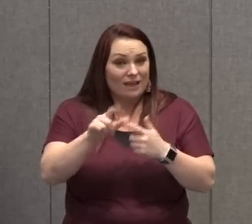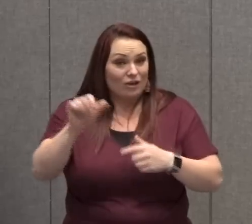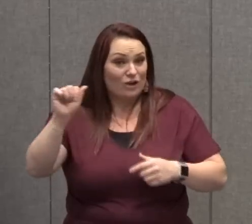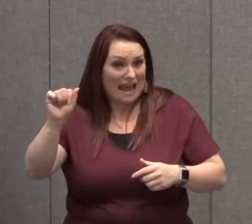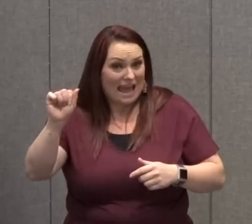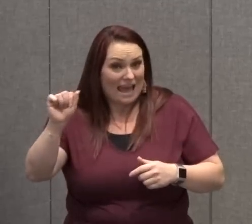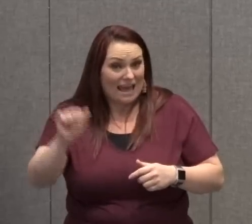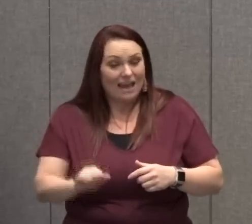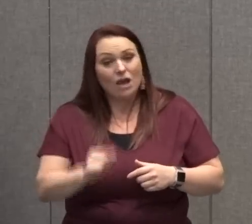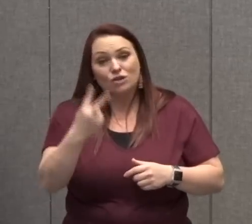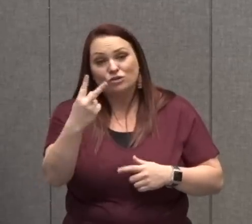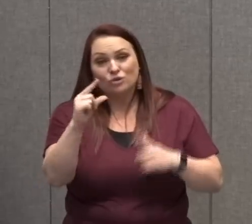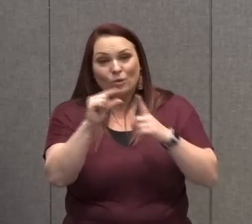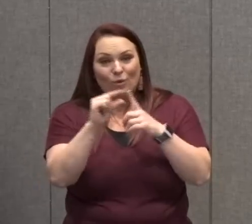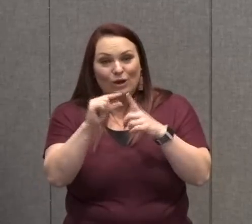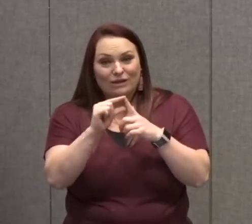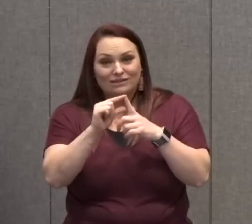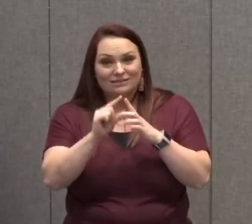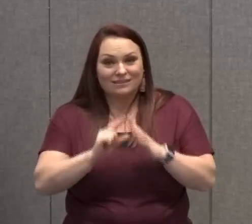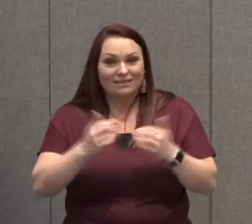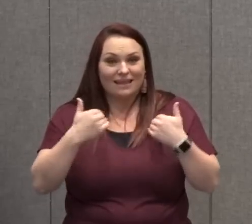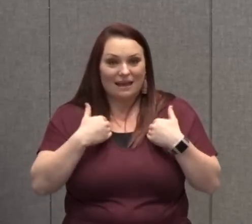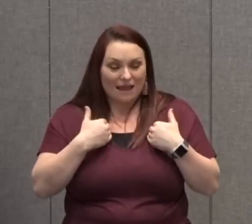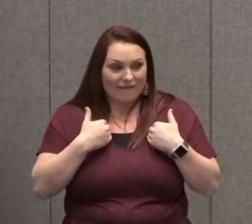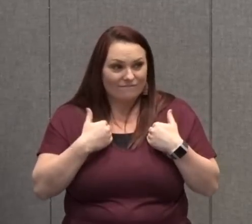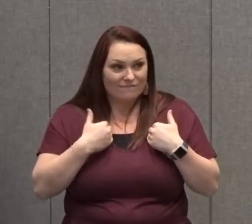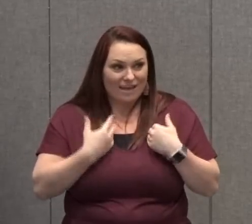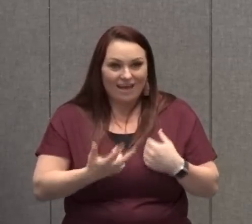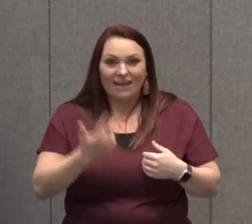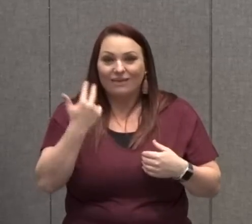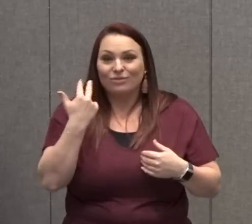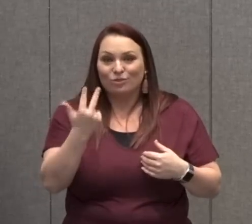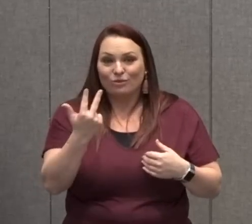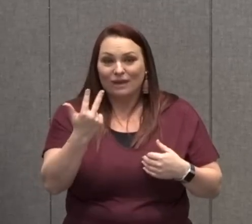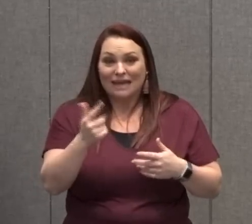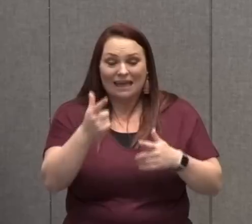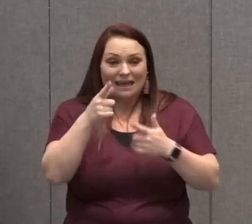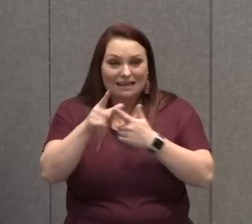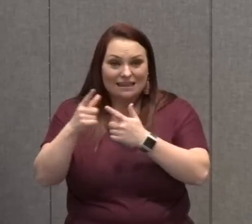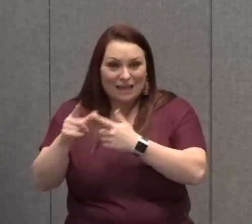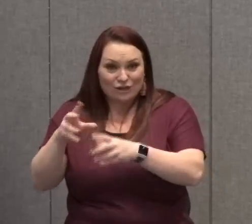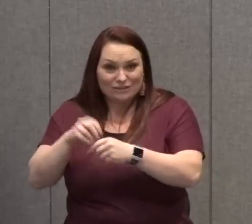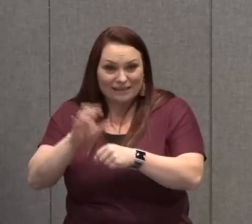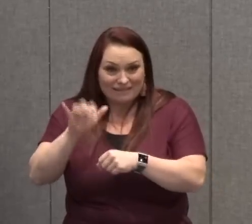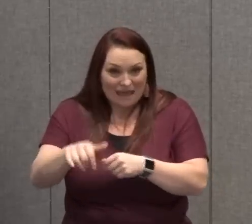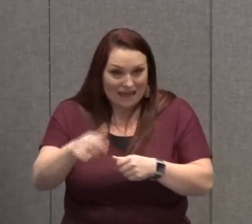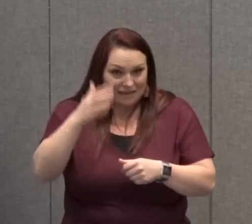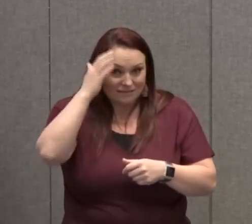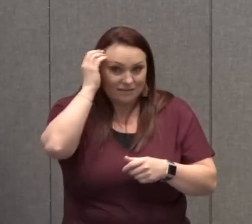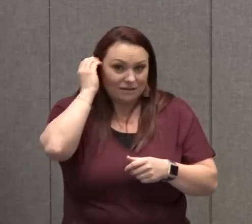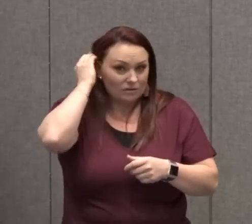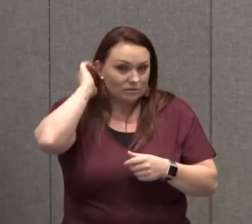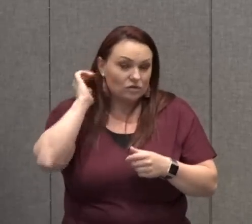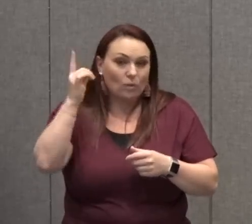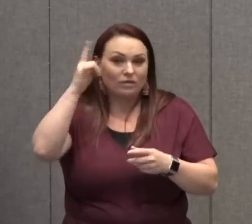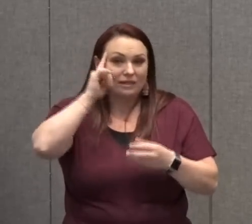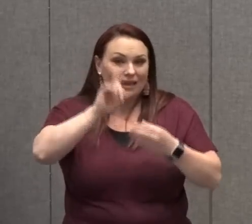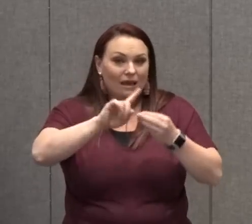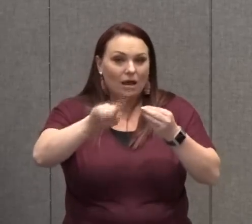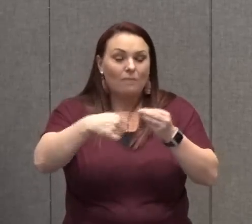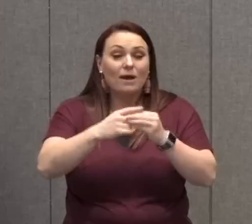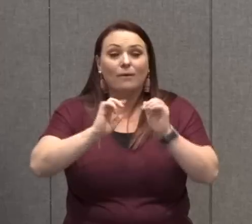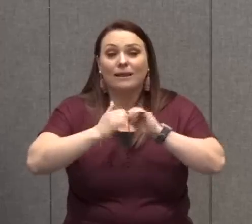find two words that have three letters in them so think about how